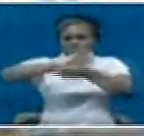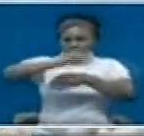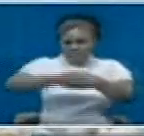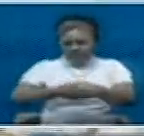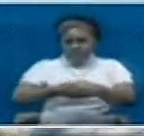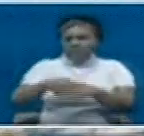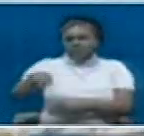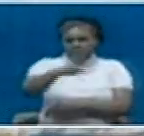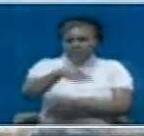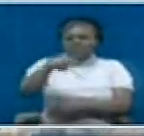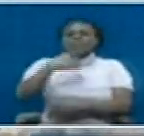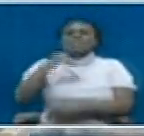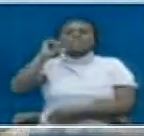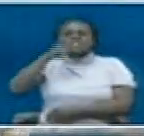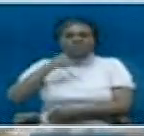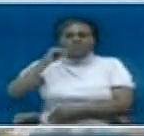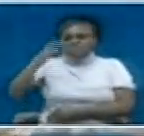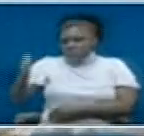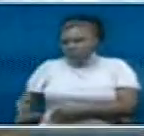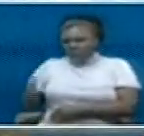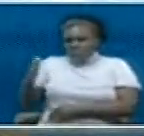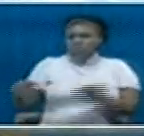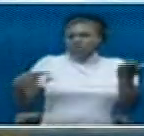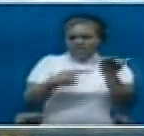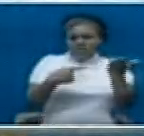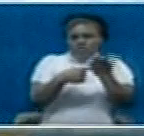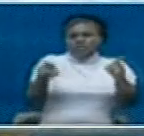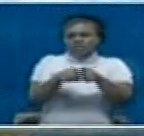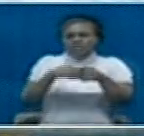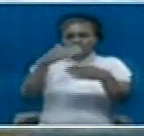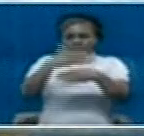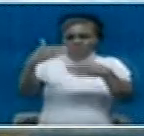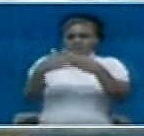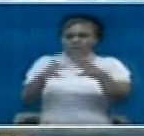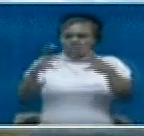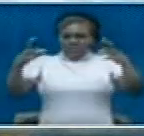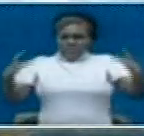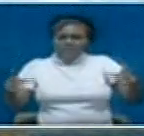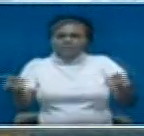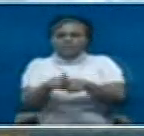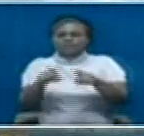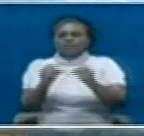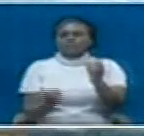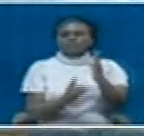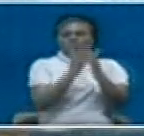by installing modern railway operating technology, rebuilding infrastructure, expanding haulage capacity, and